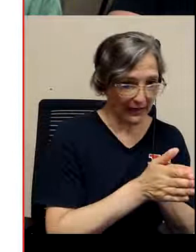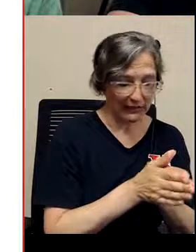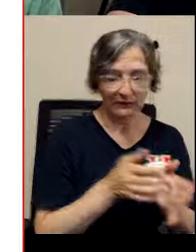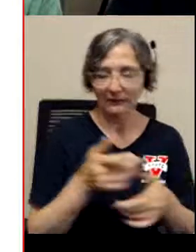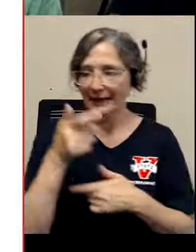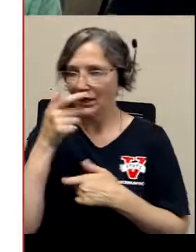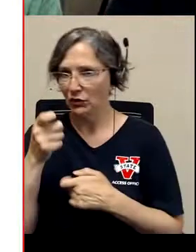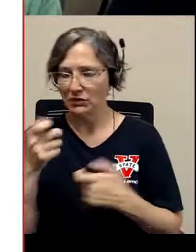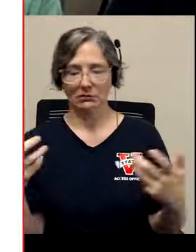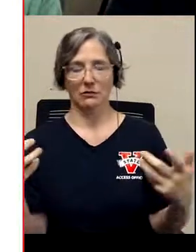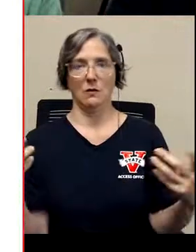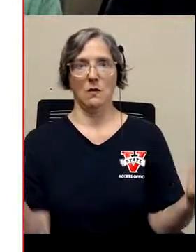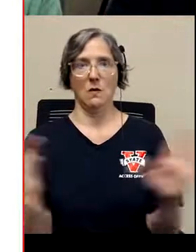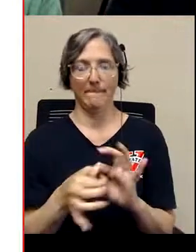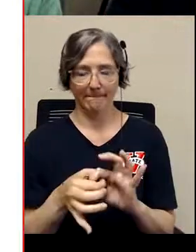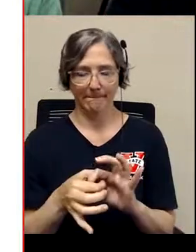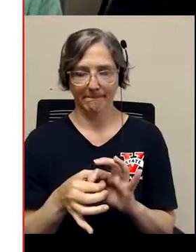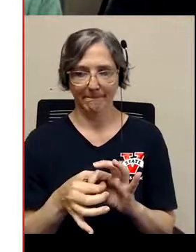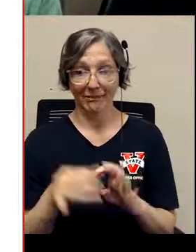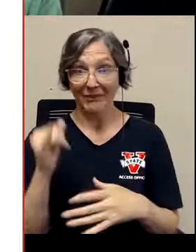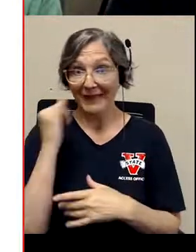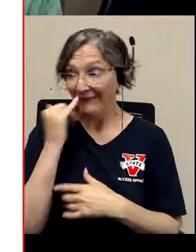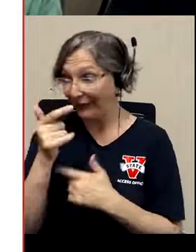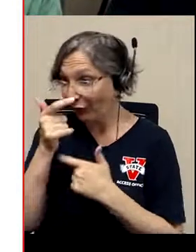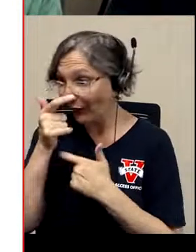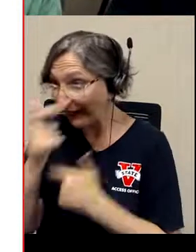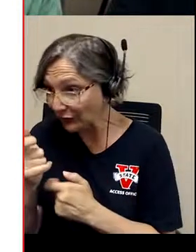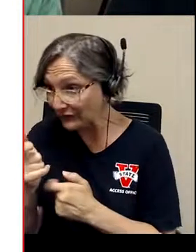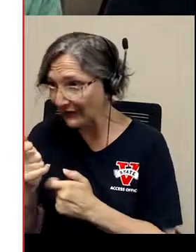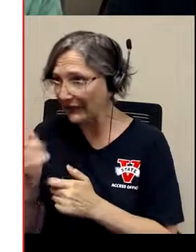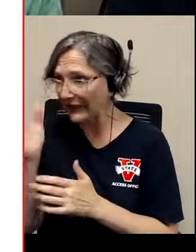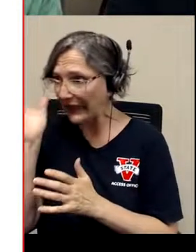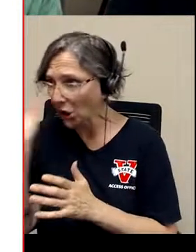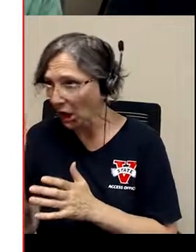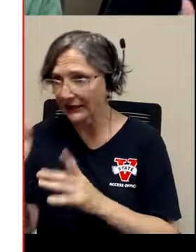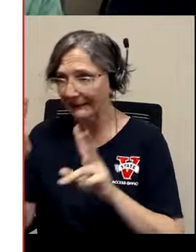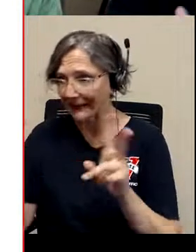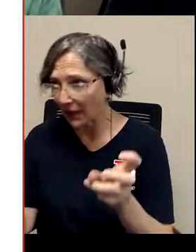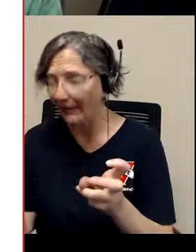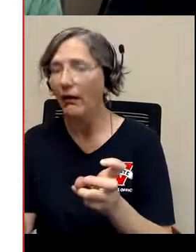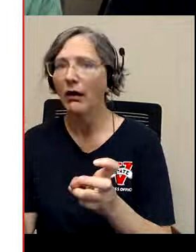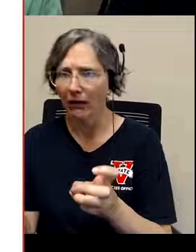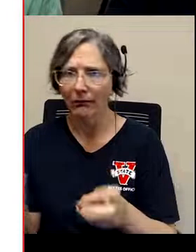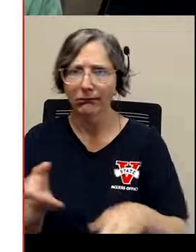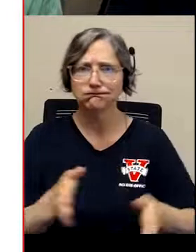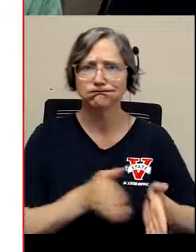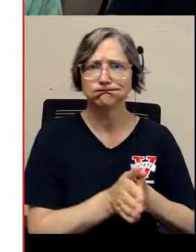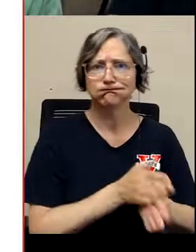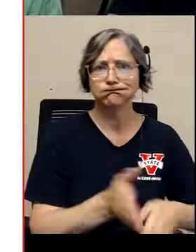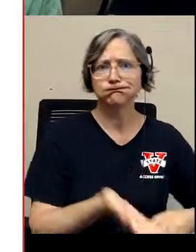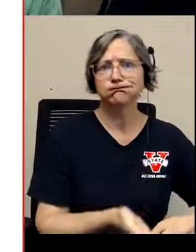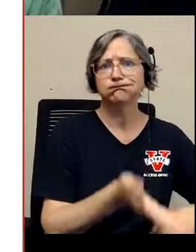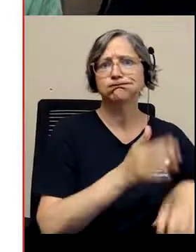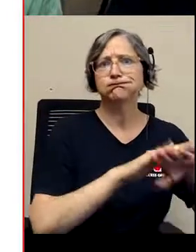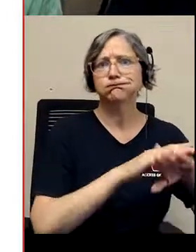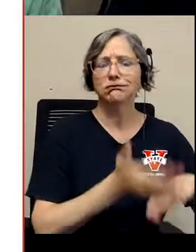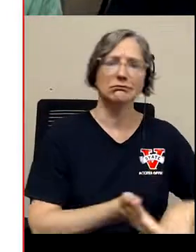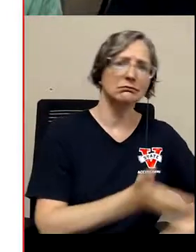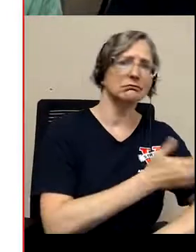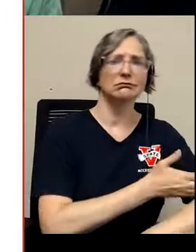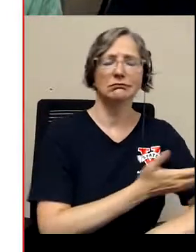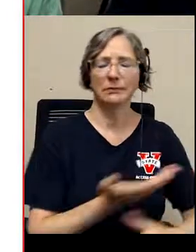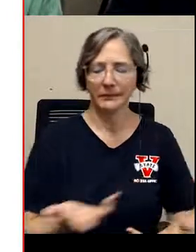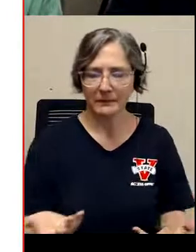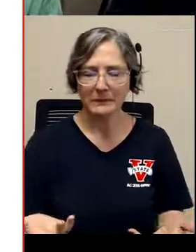interested in the topic, the concept, the work, then their motivation is a little bit higher. And so